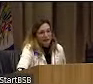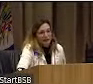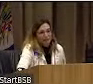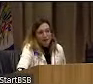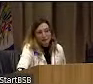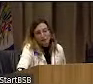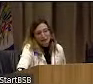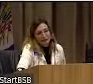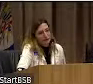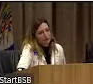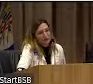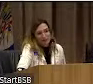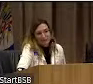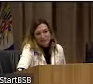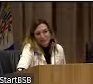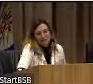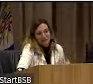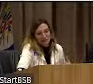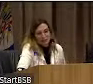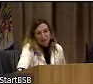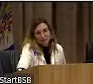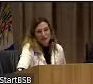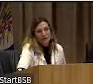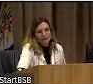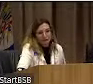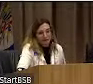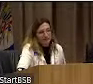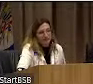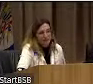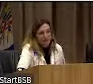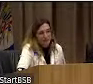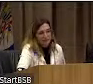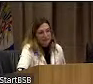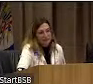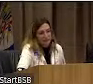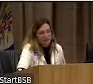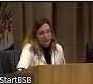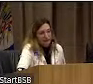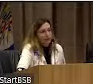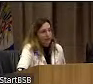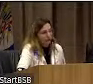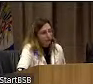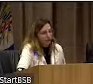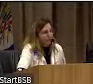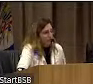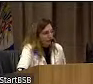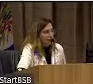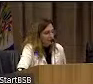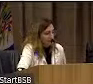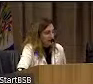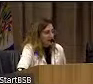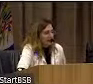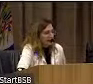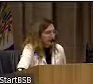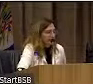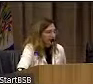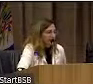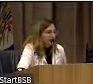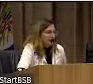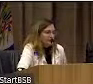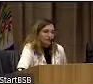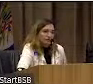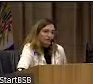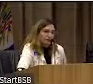from day to night. And we closed the door for transfers from